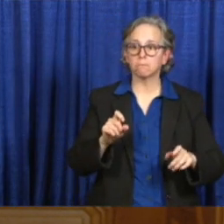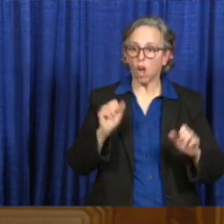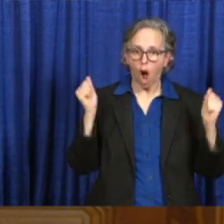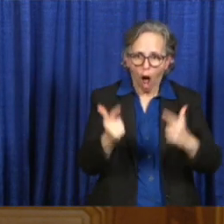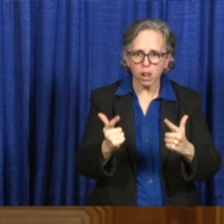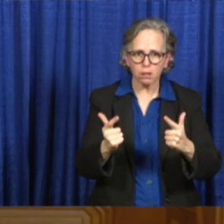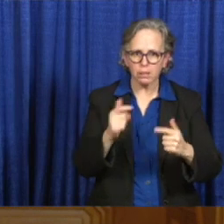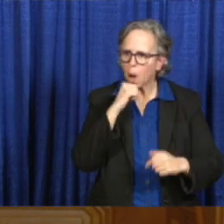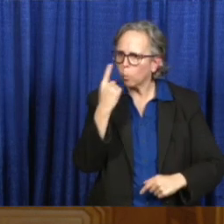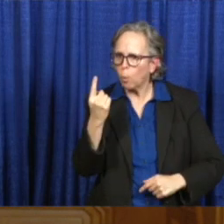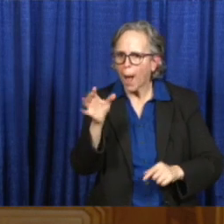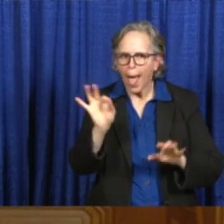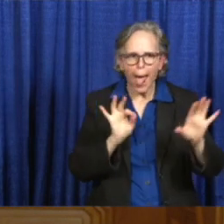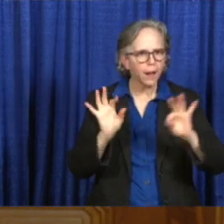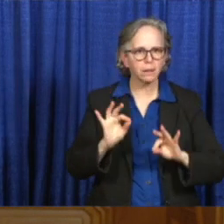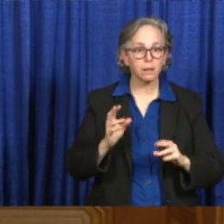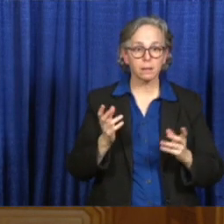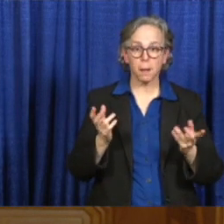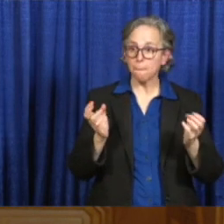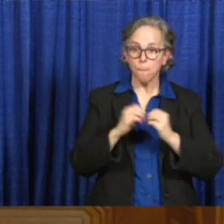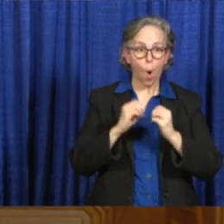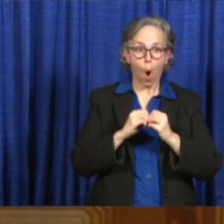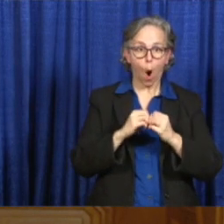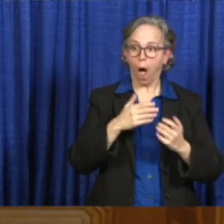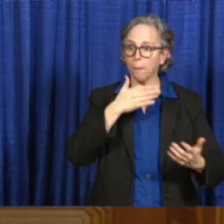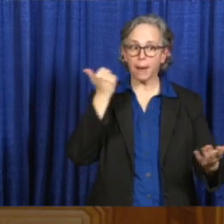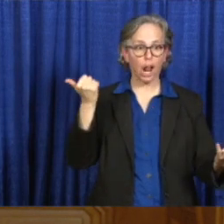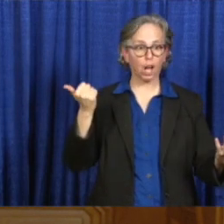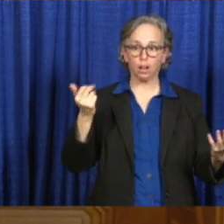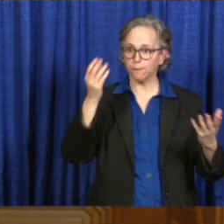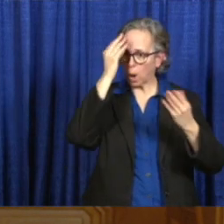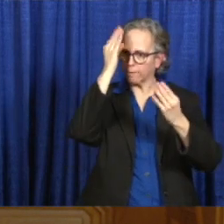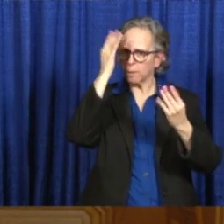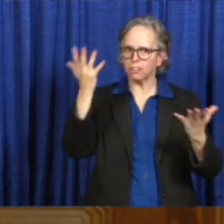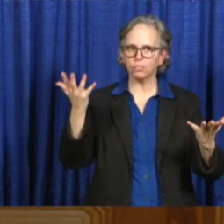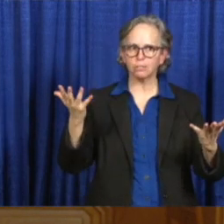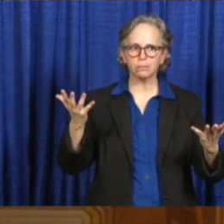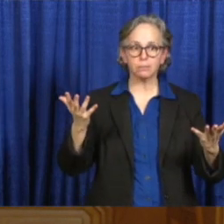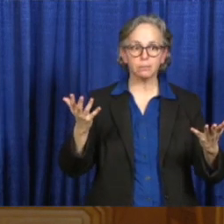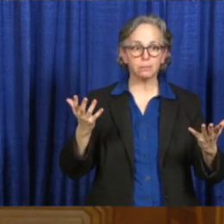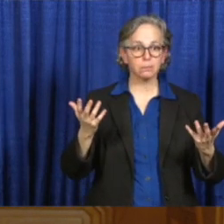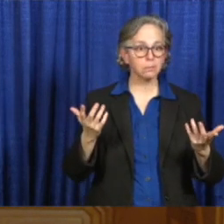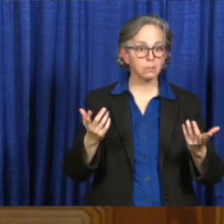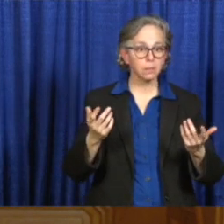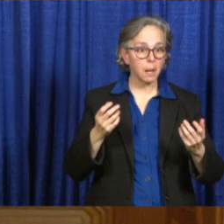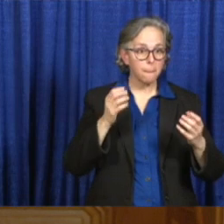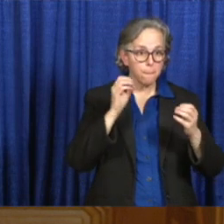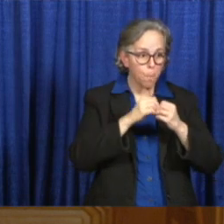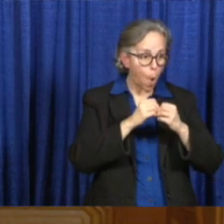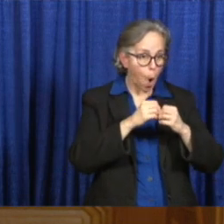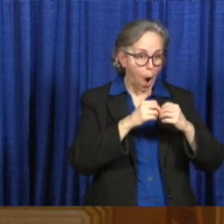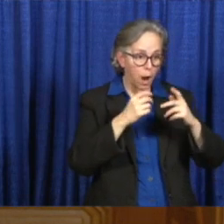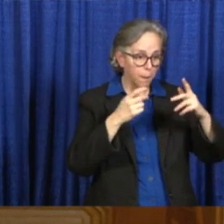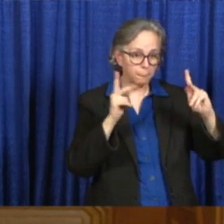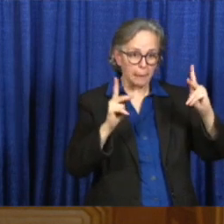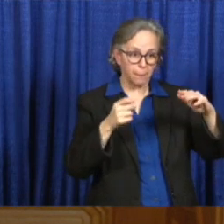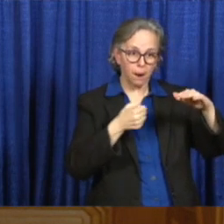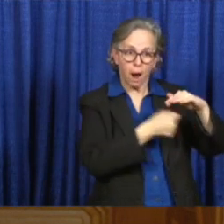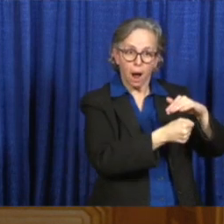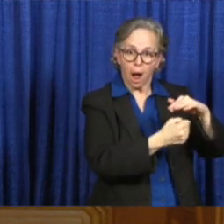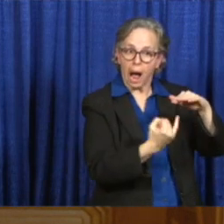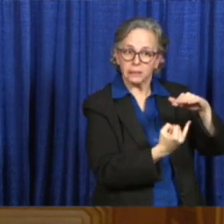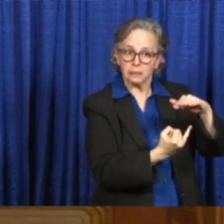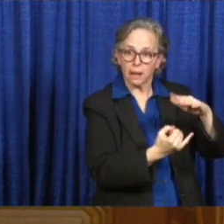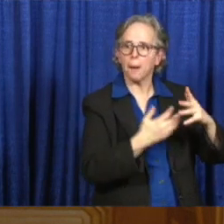We have, the more tests you have, the better information you can get, the more you can do isolation, the more you can make better decisions. And so that